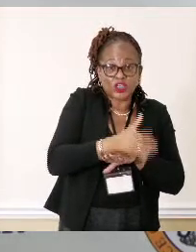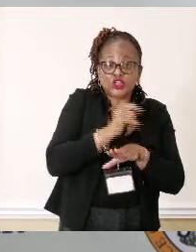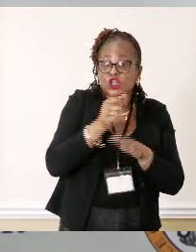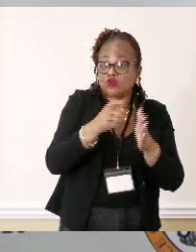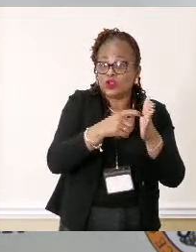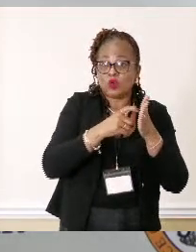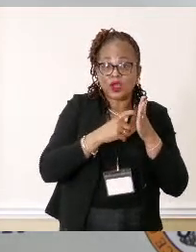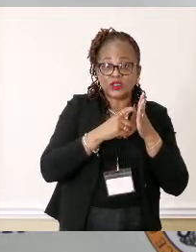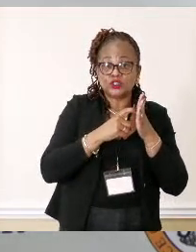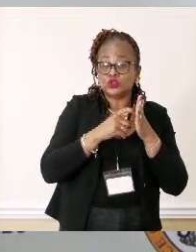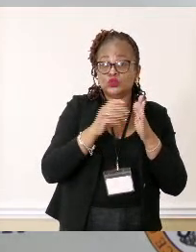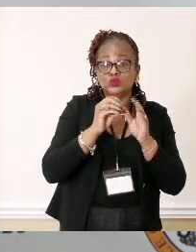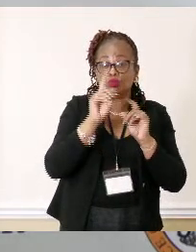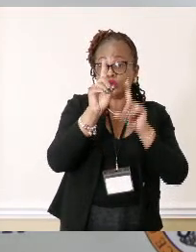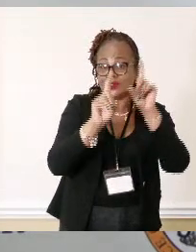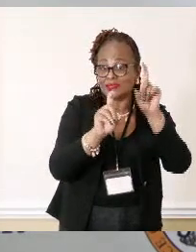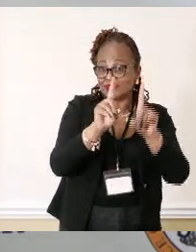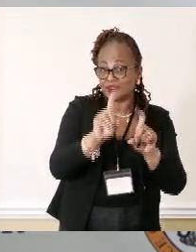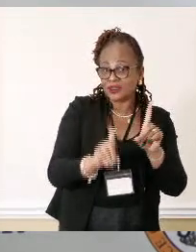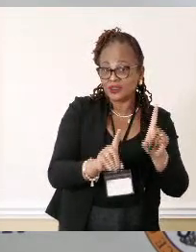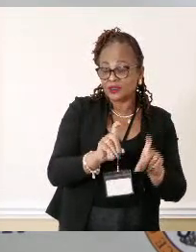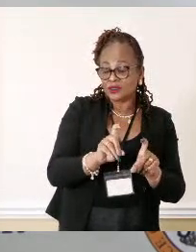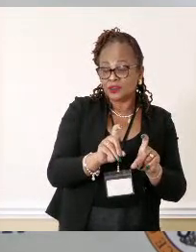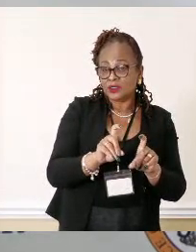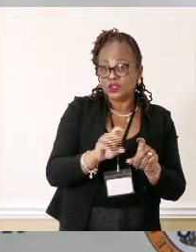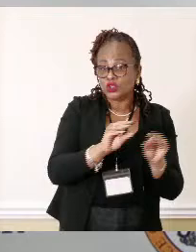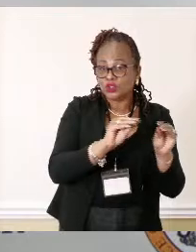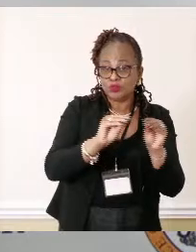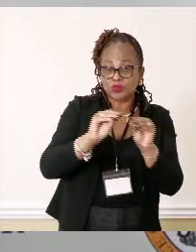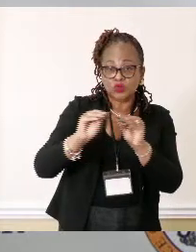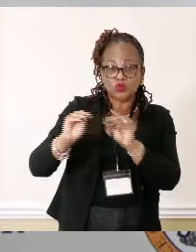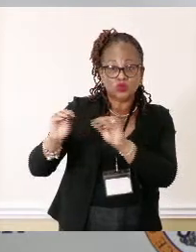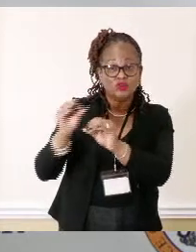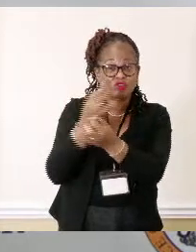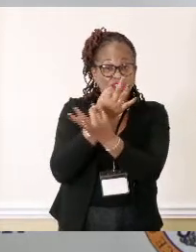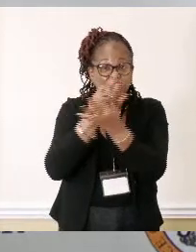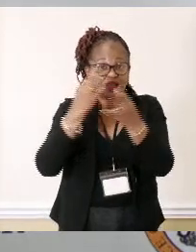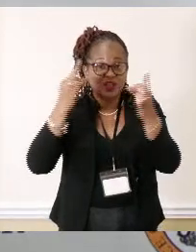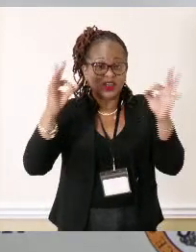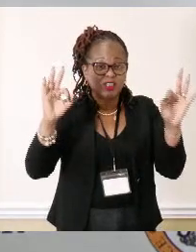to do any testing, and you can move freely